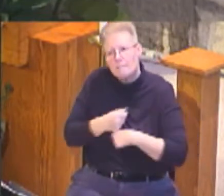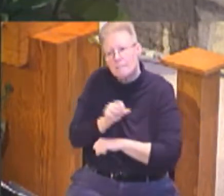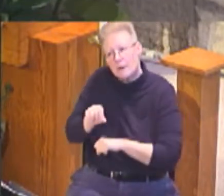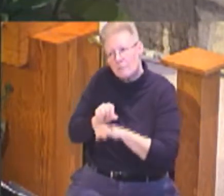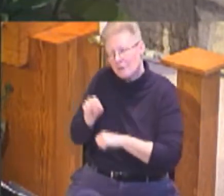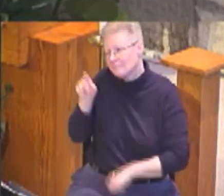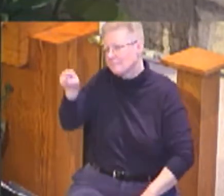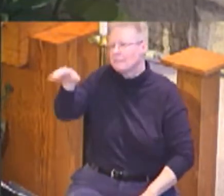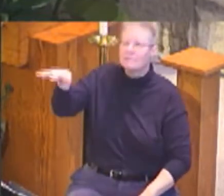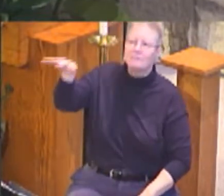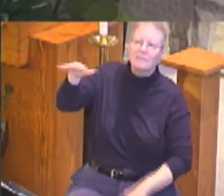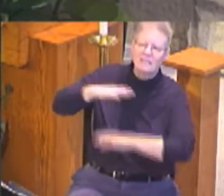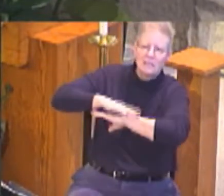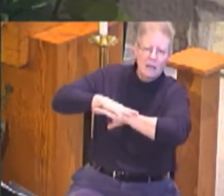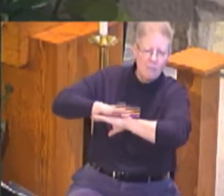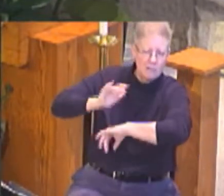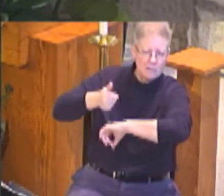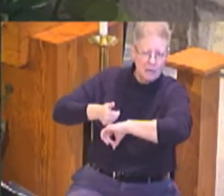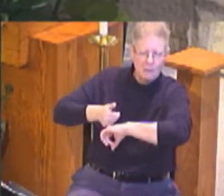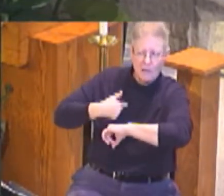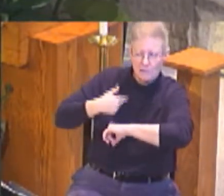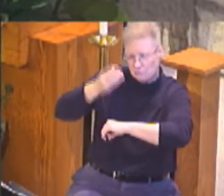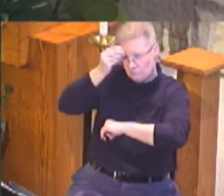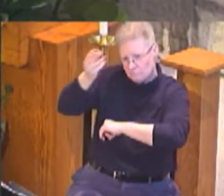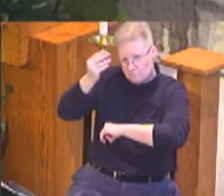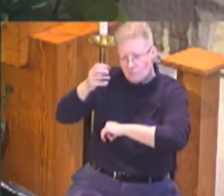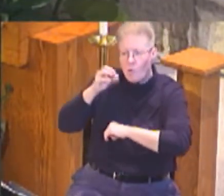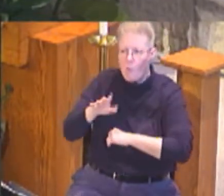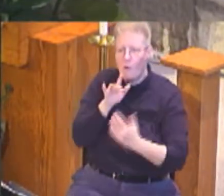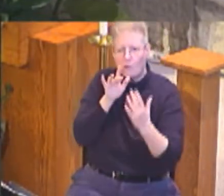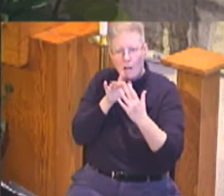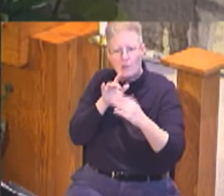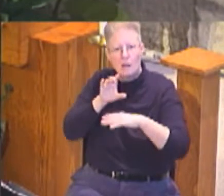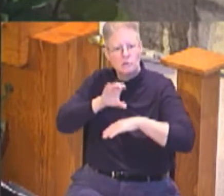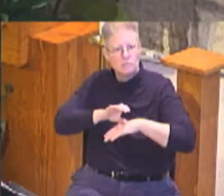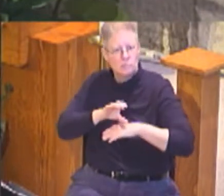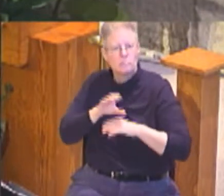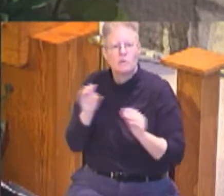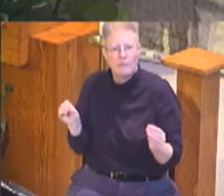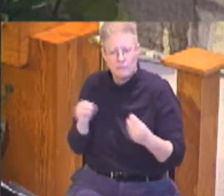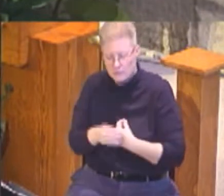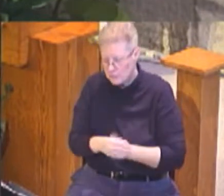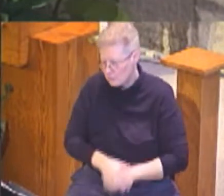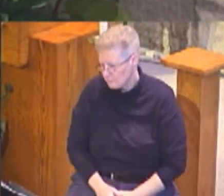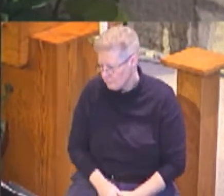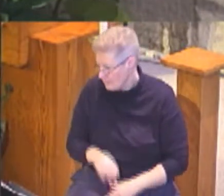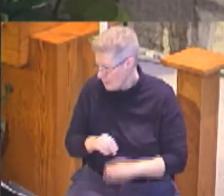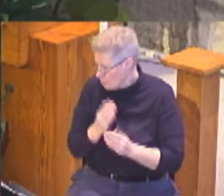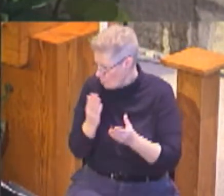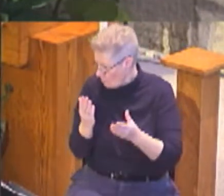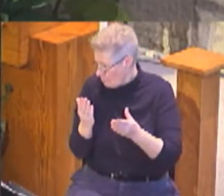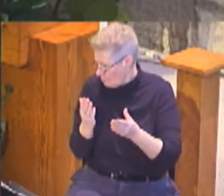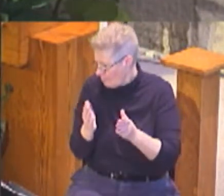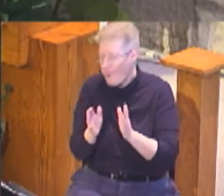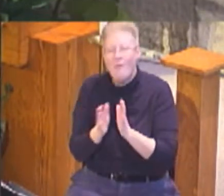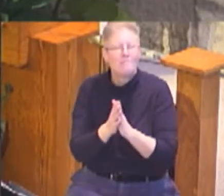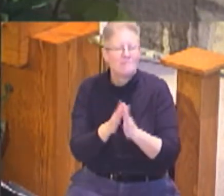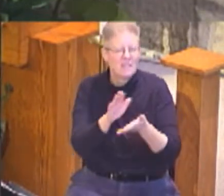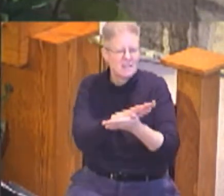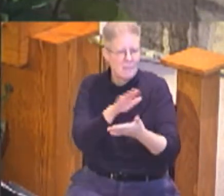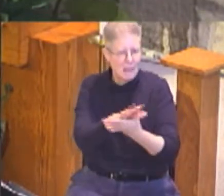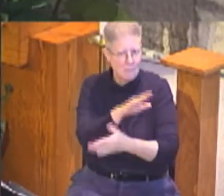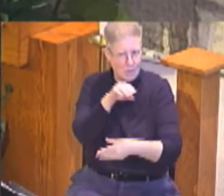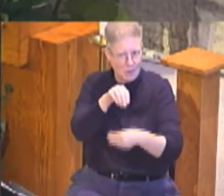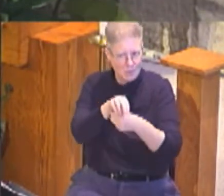office. The insert in your bulletin, bringing you love and good cheer, is for Reverend